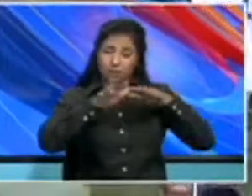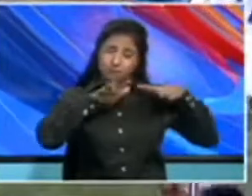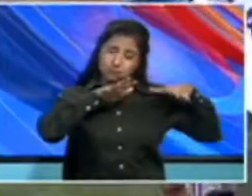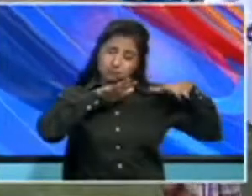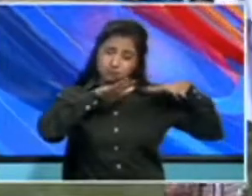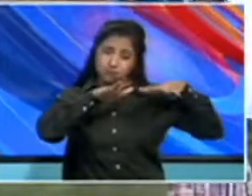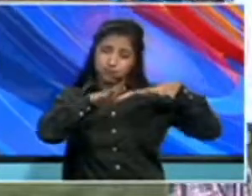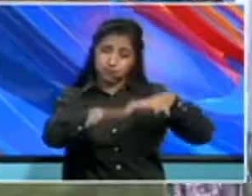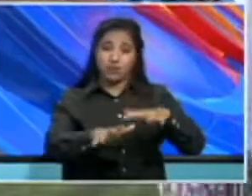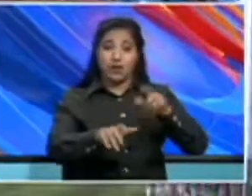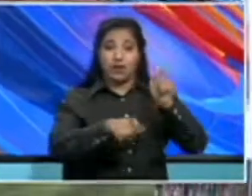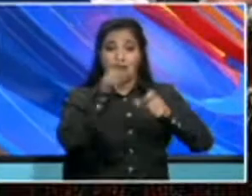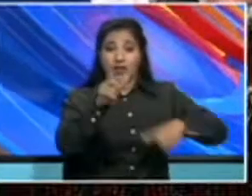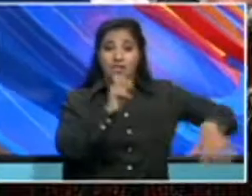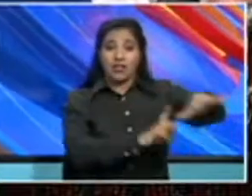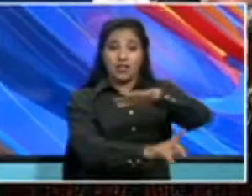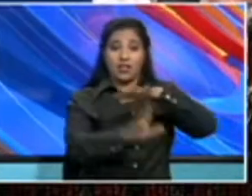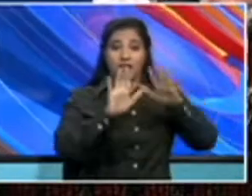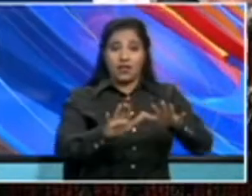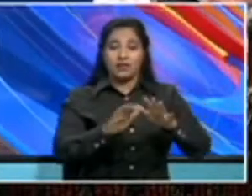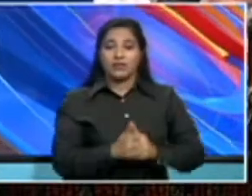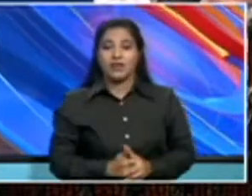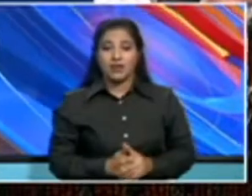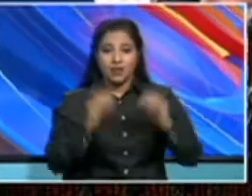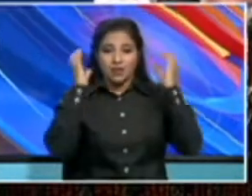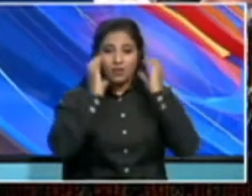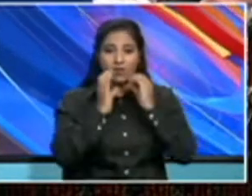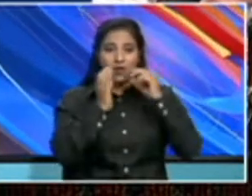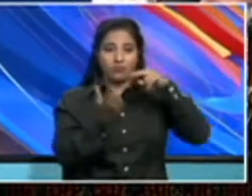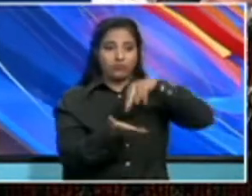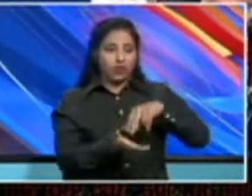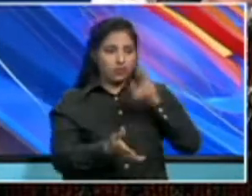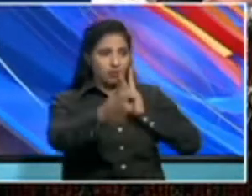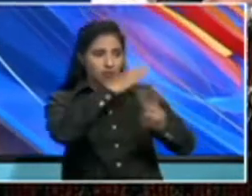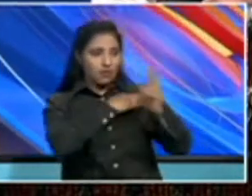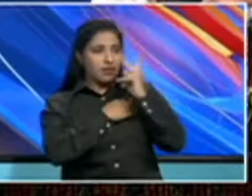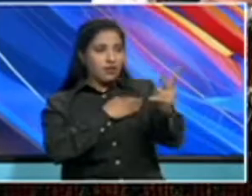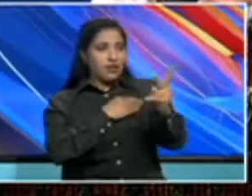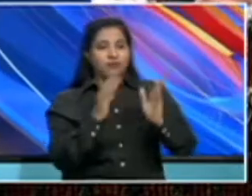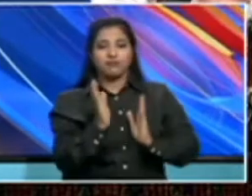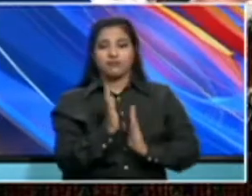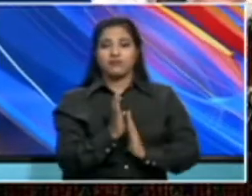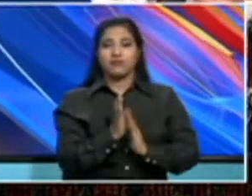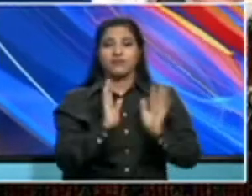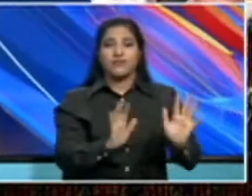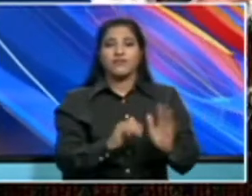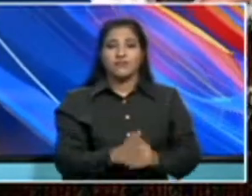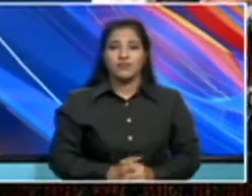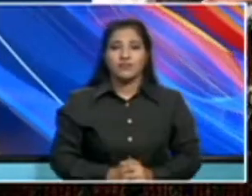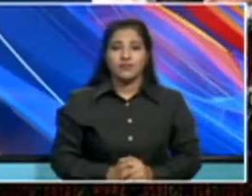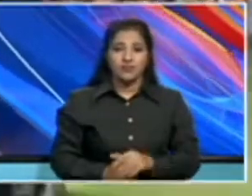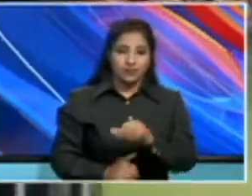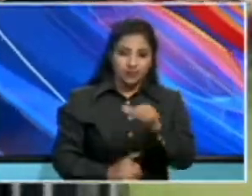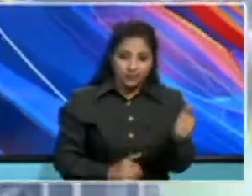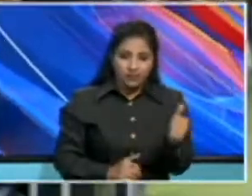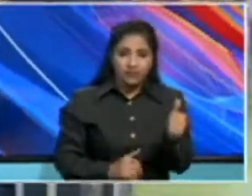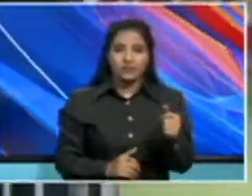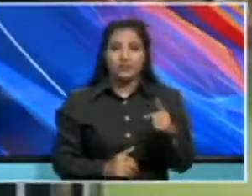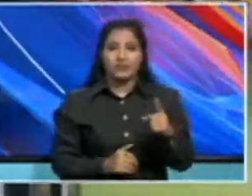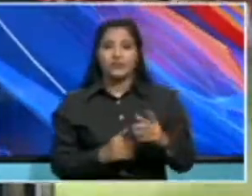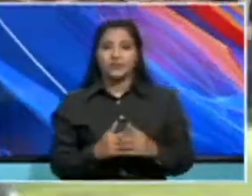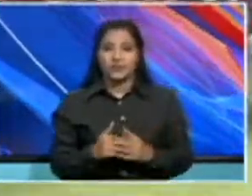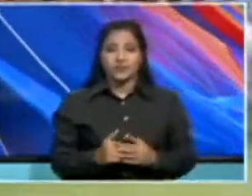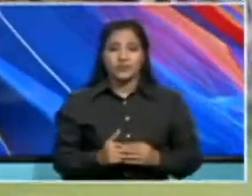what a crowd here at the Narendra Modi Stadium, the iconic stadium here. And one has to